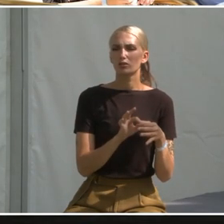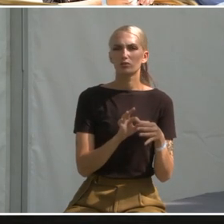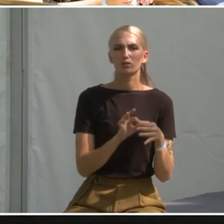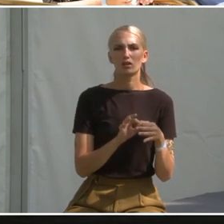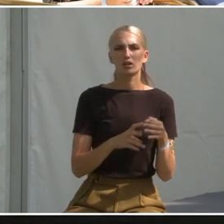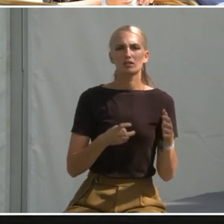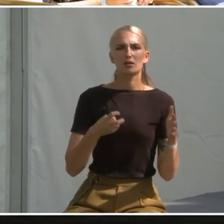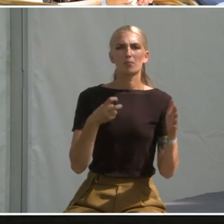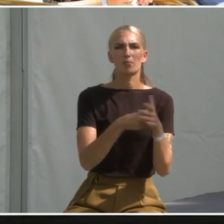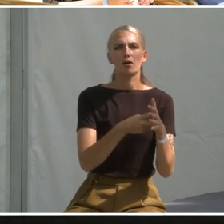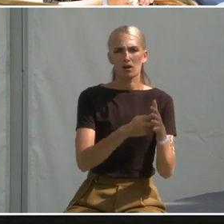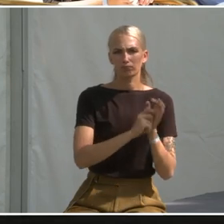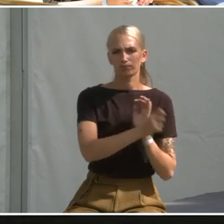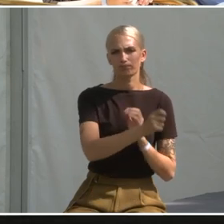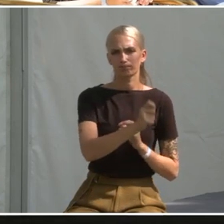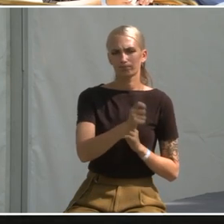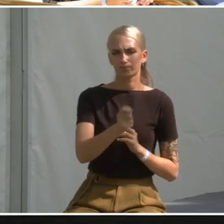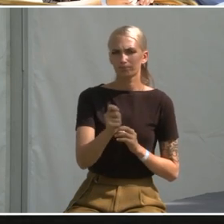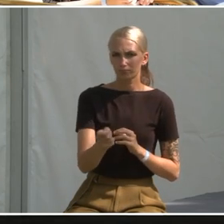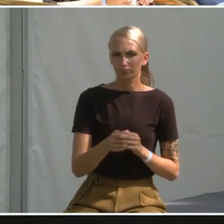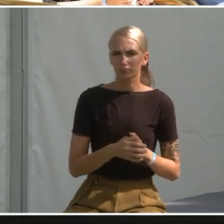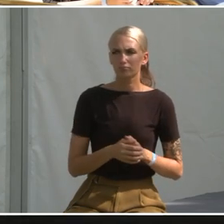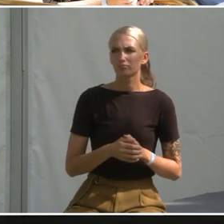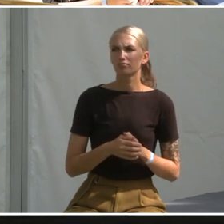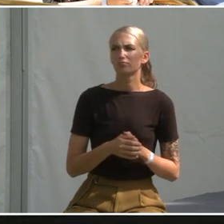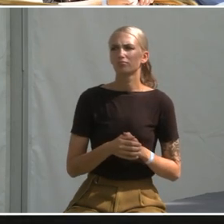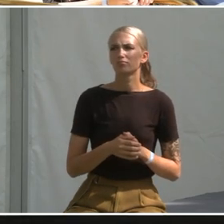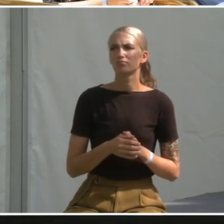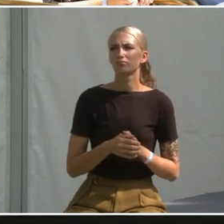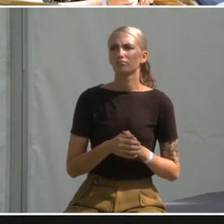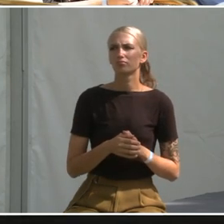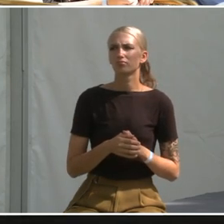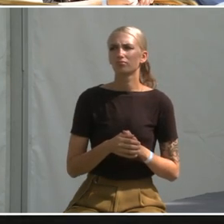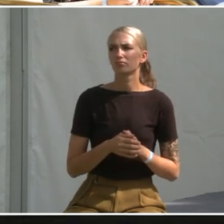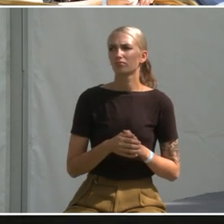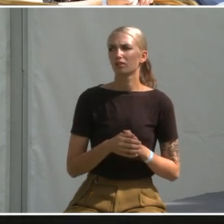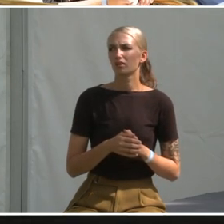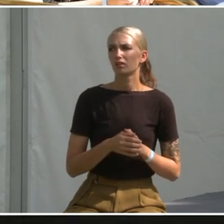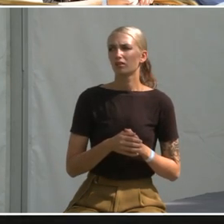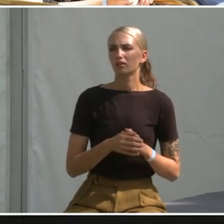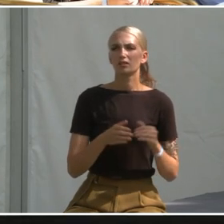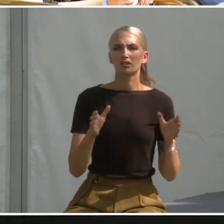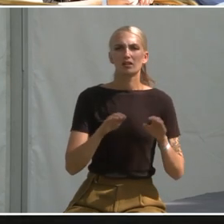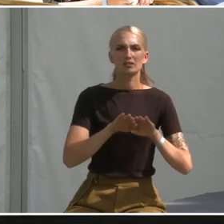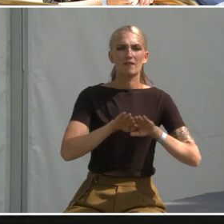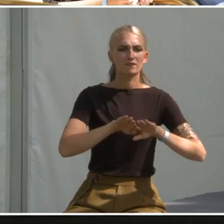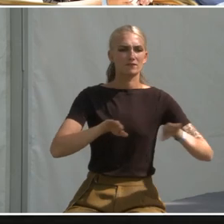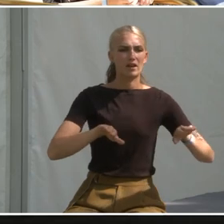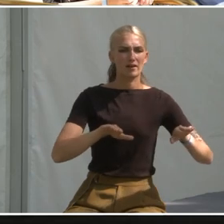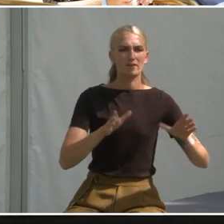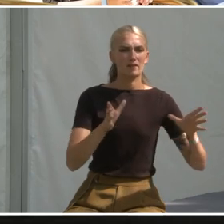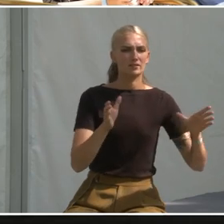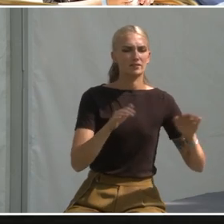marginalization and belonging to a group that isn't a part of the majority.